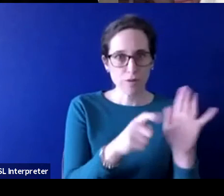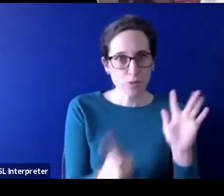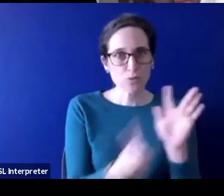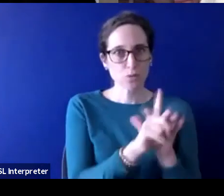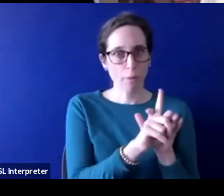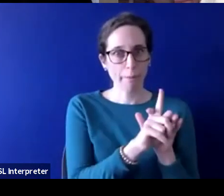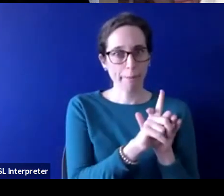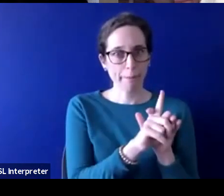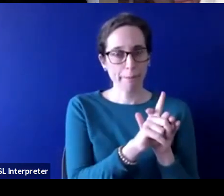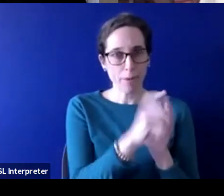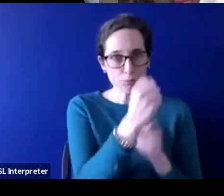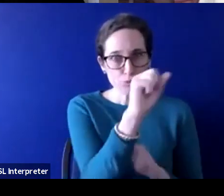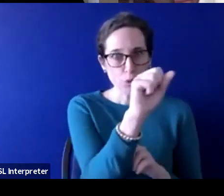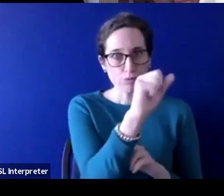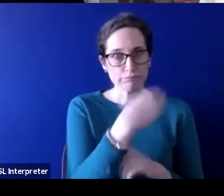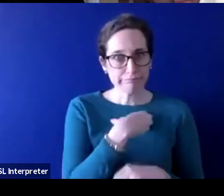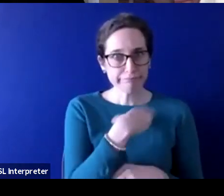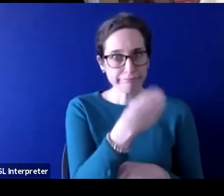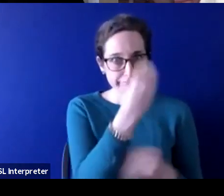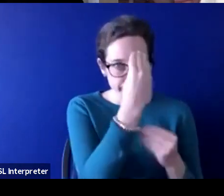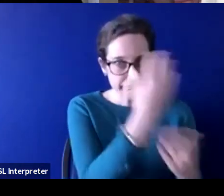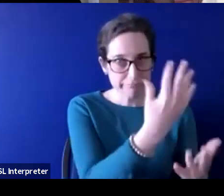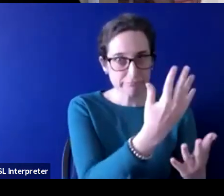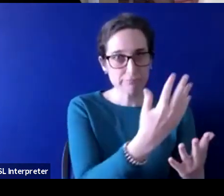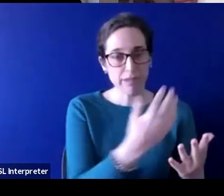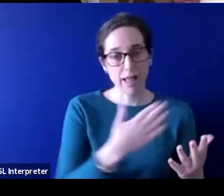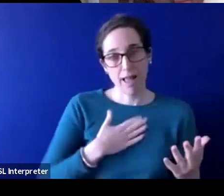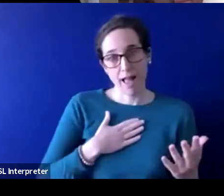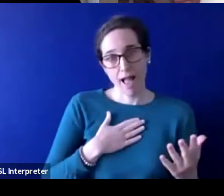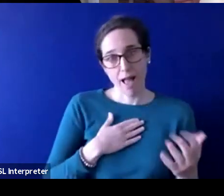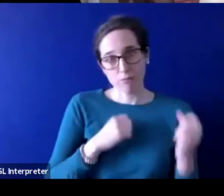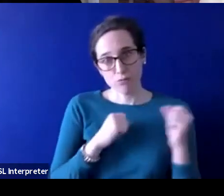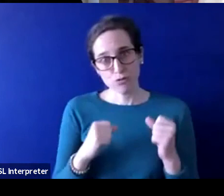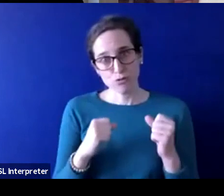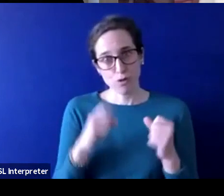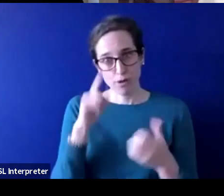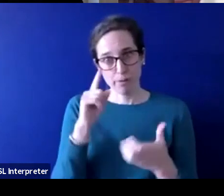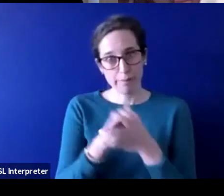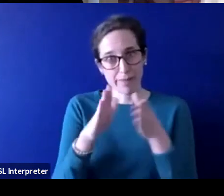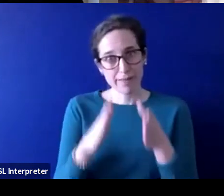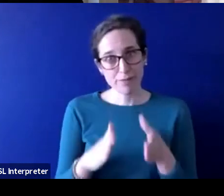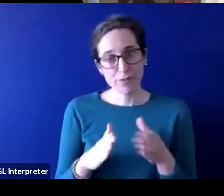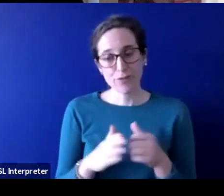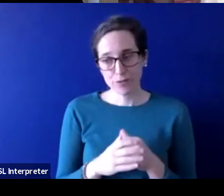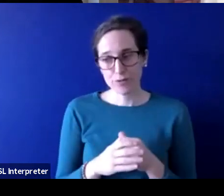and you know, protest. And I'm a firm believer in those type of steps. But I think it goes hand in hand. I think honestly